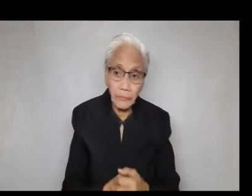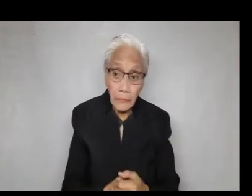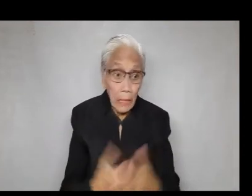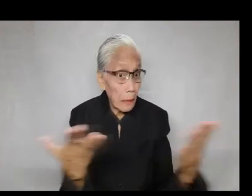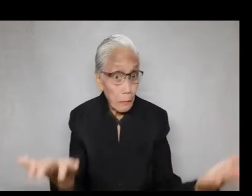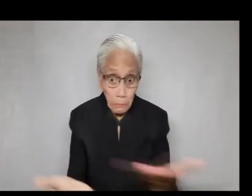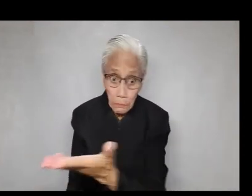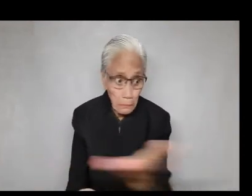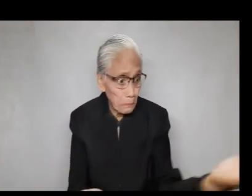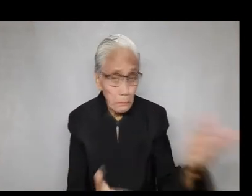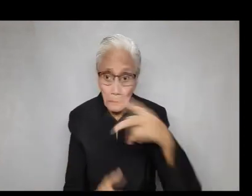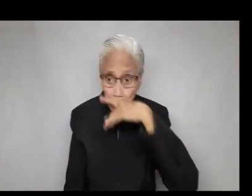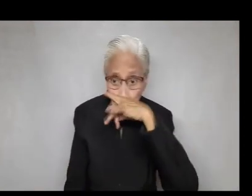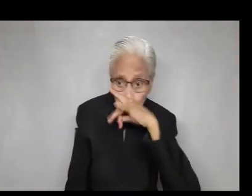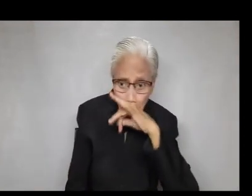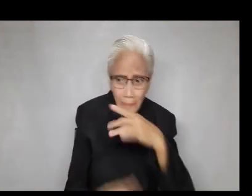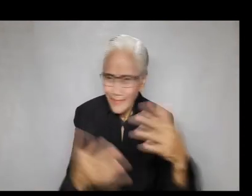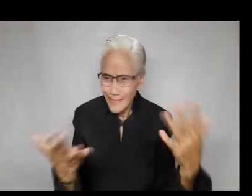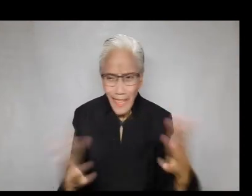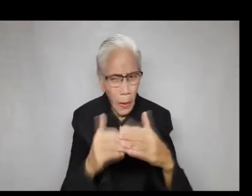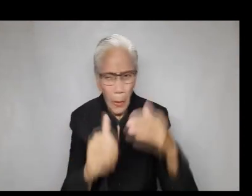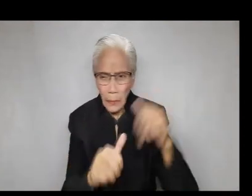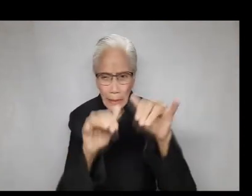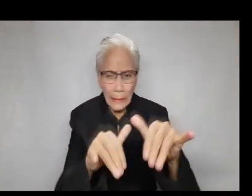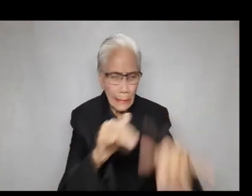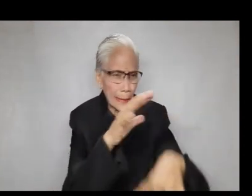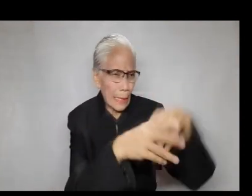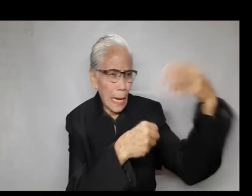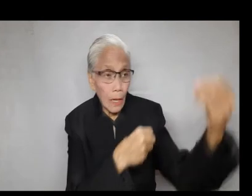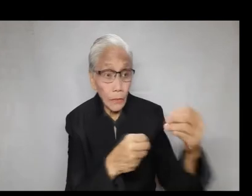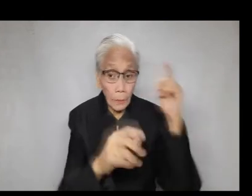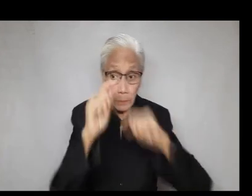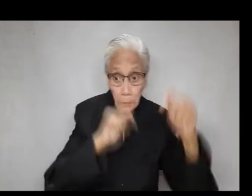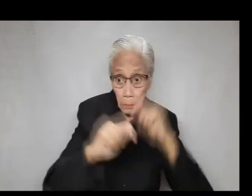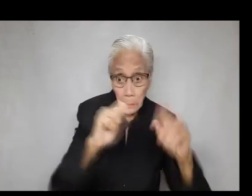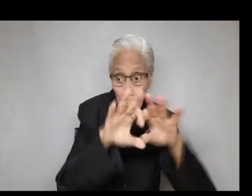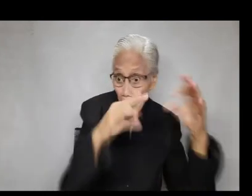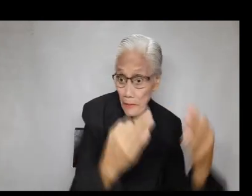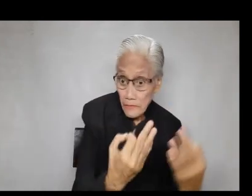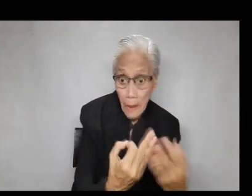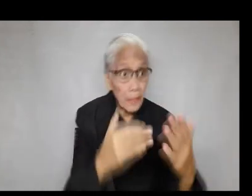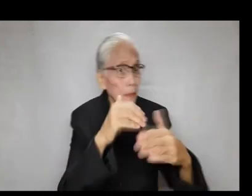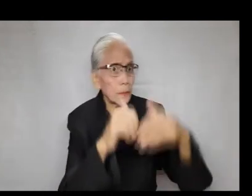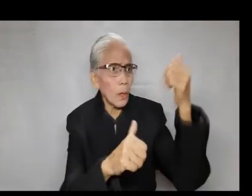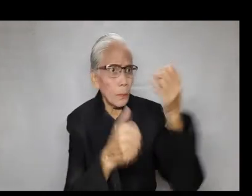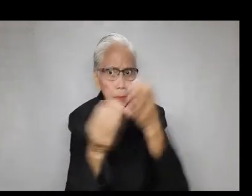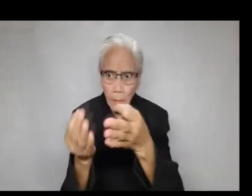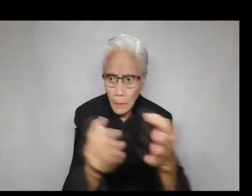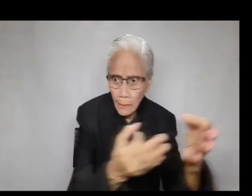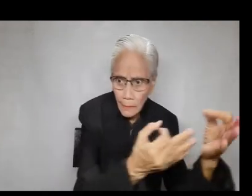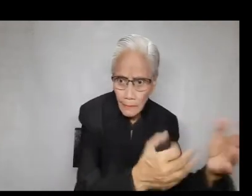crew. And everyone else simply squirted at the fundraiser. They almost gave. They gave a squirt. And these